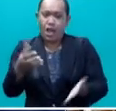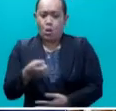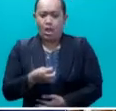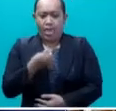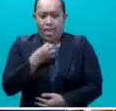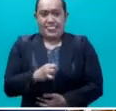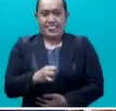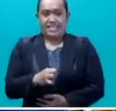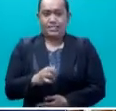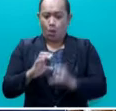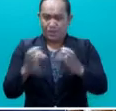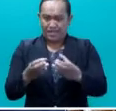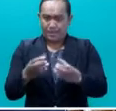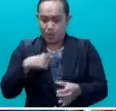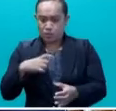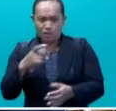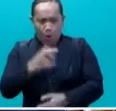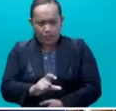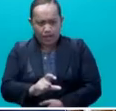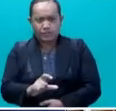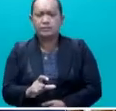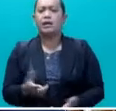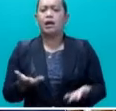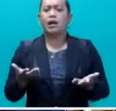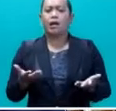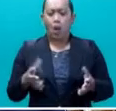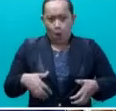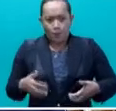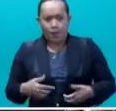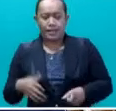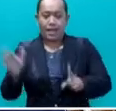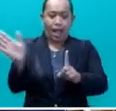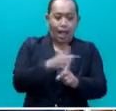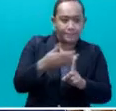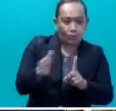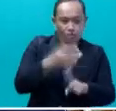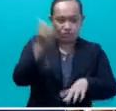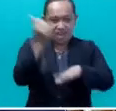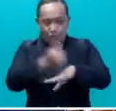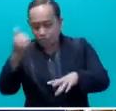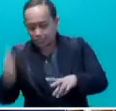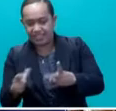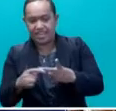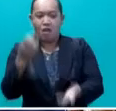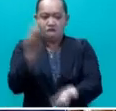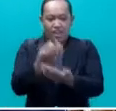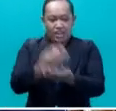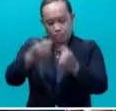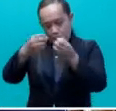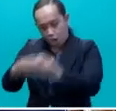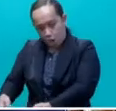investigation for their conduct. And the complaints include abuse of authority causing financial loss to